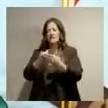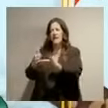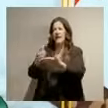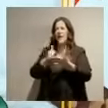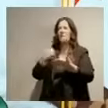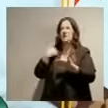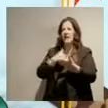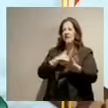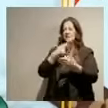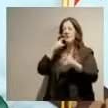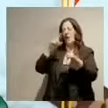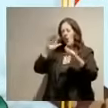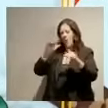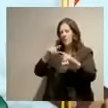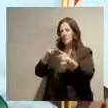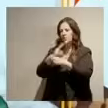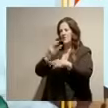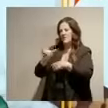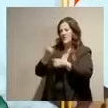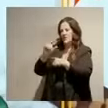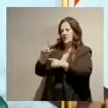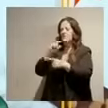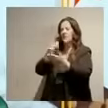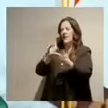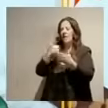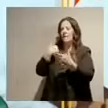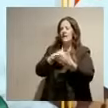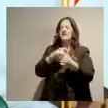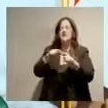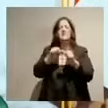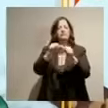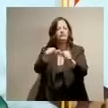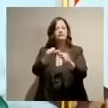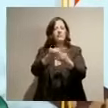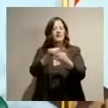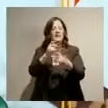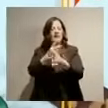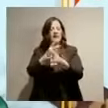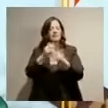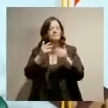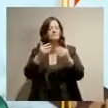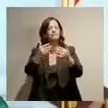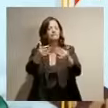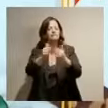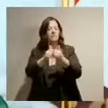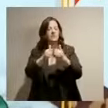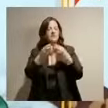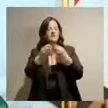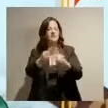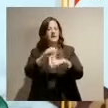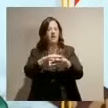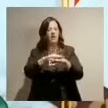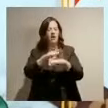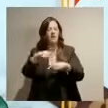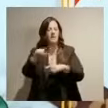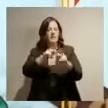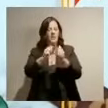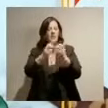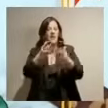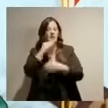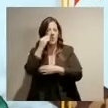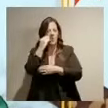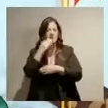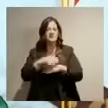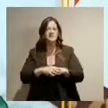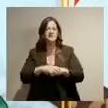tool we hope we are able to have if the legislature embraces it in the next few weeks. I'm sorry, Governor, I didn't hear responses